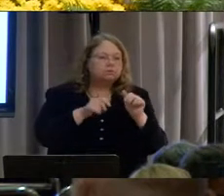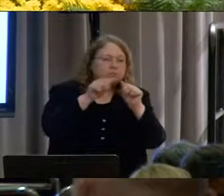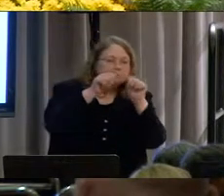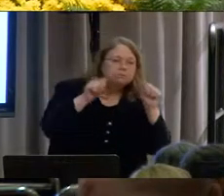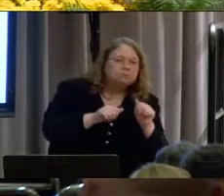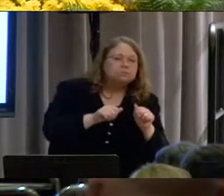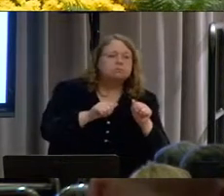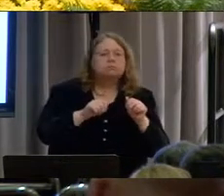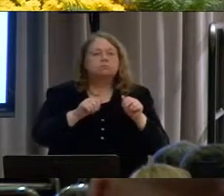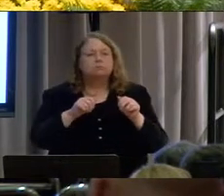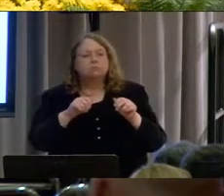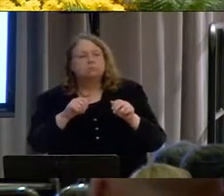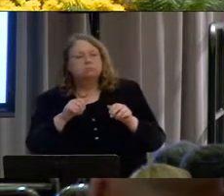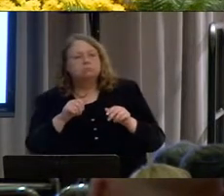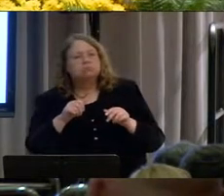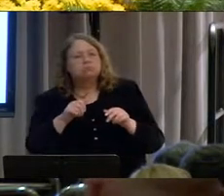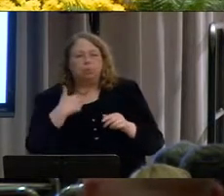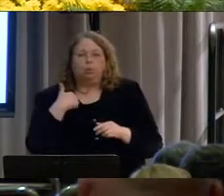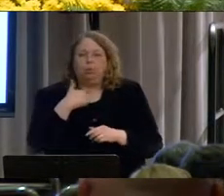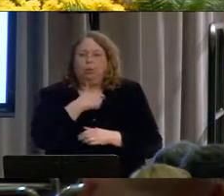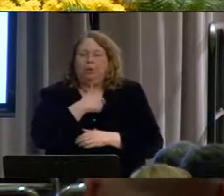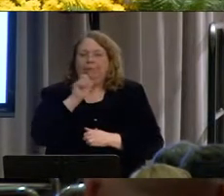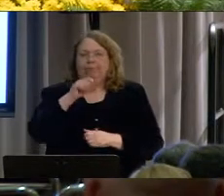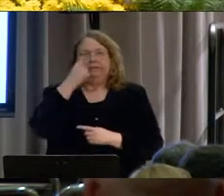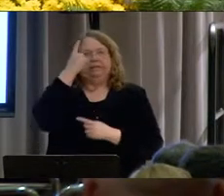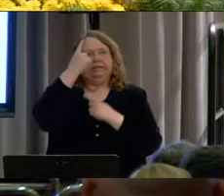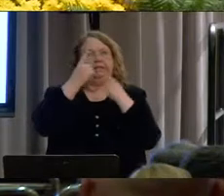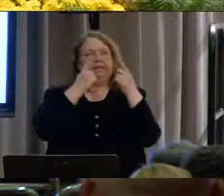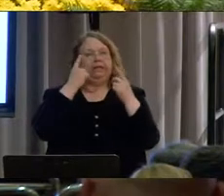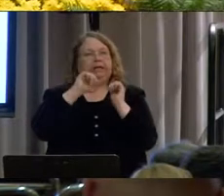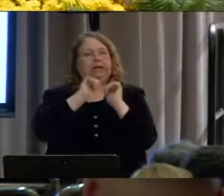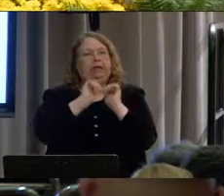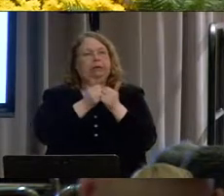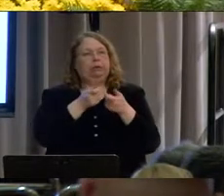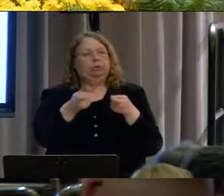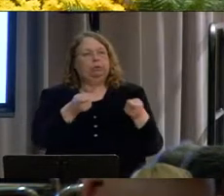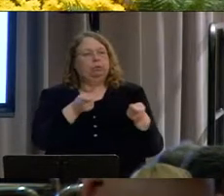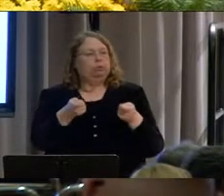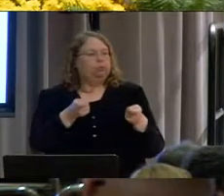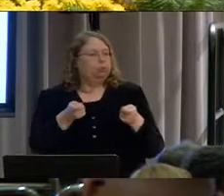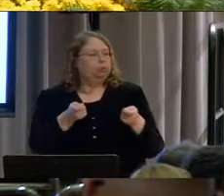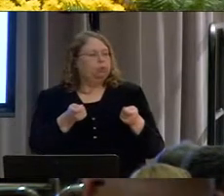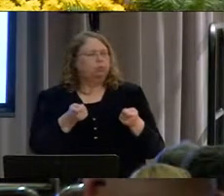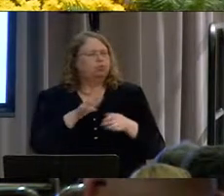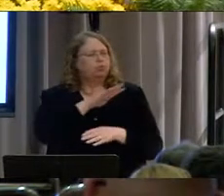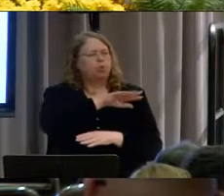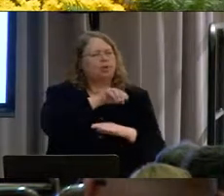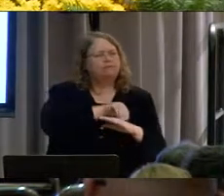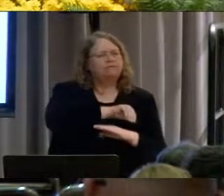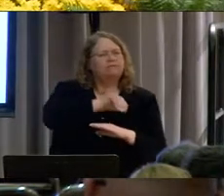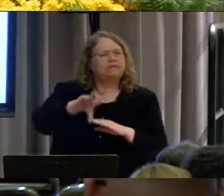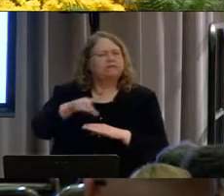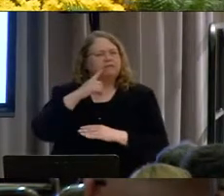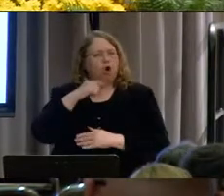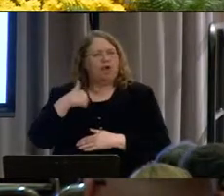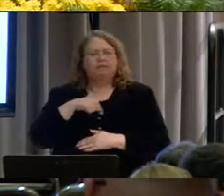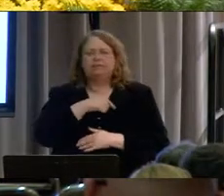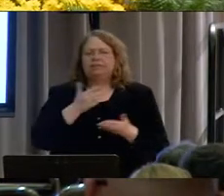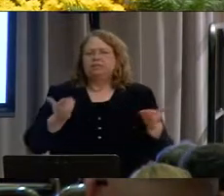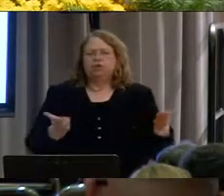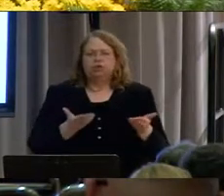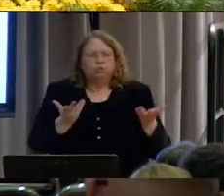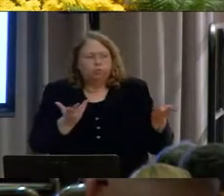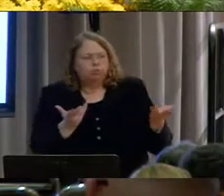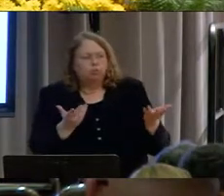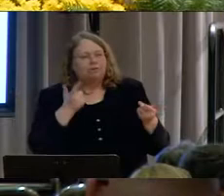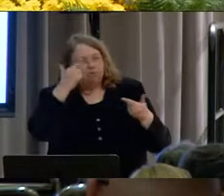commemoration, memorializations that we have to think through and deal with. What advice do you have for us here in the context